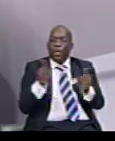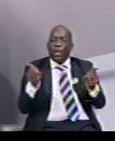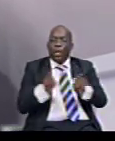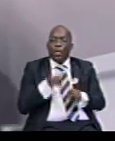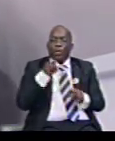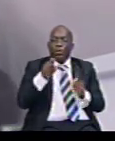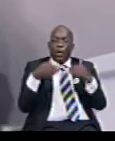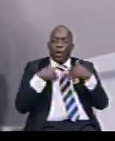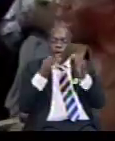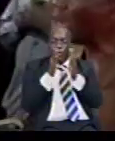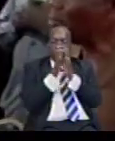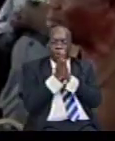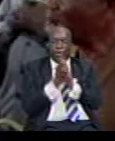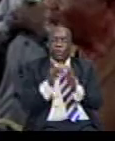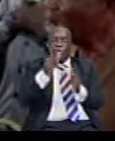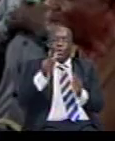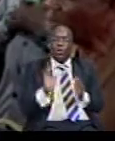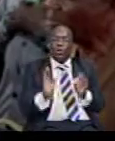has answered.